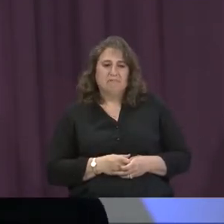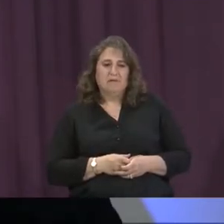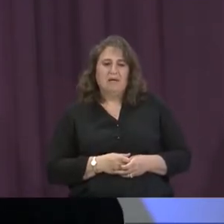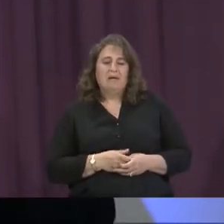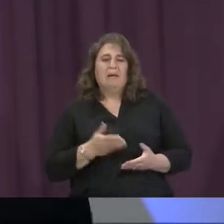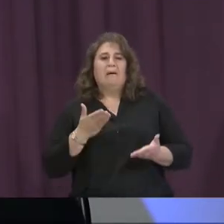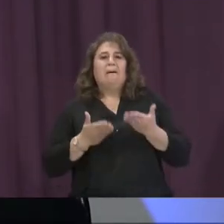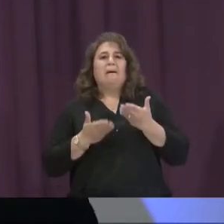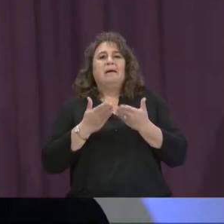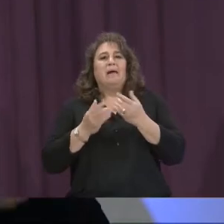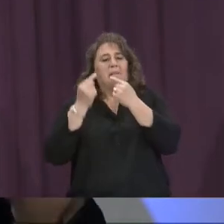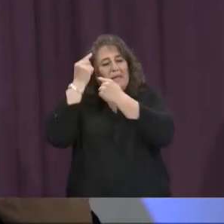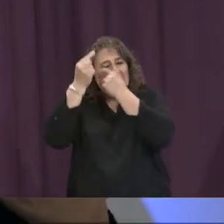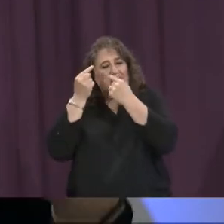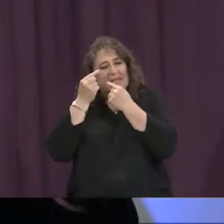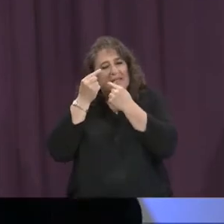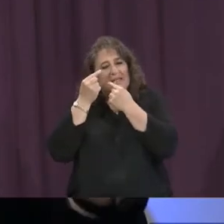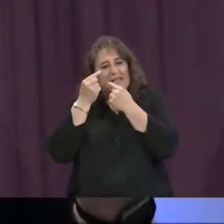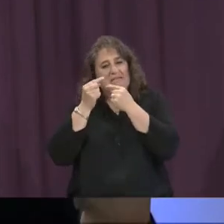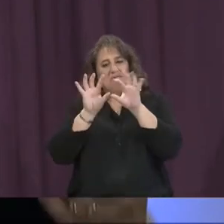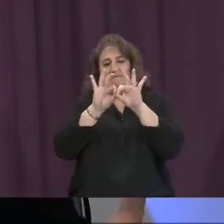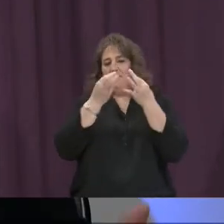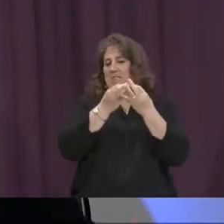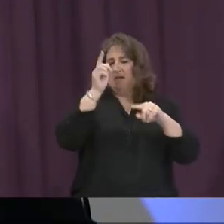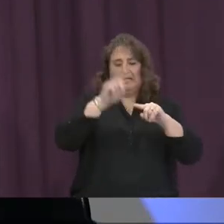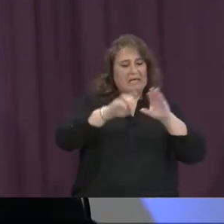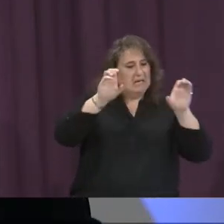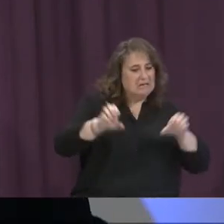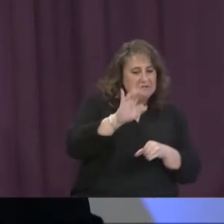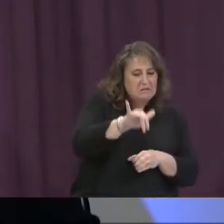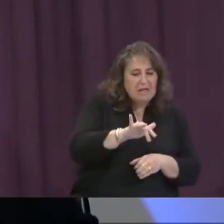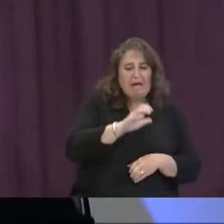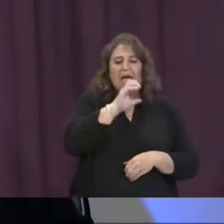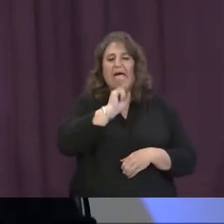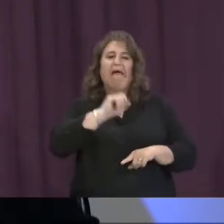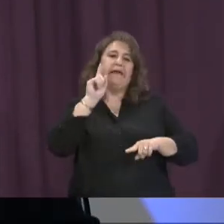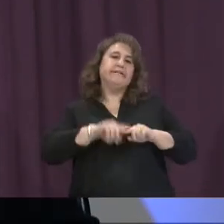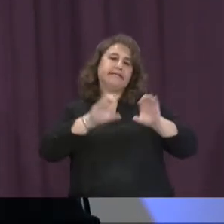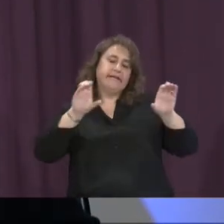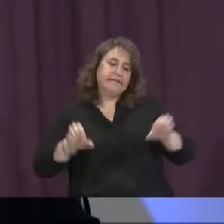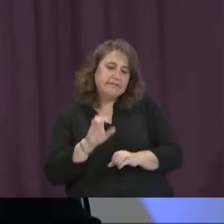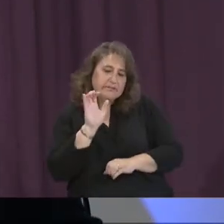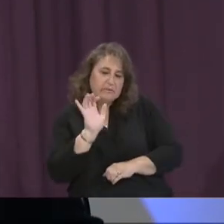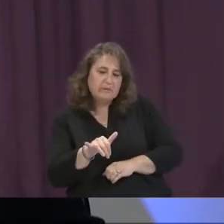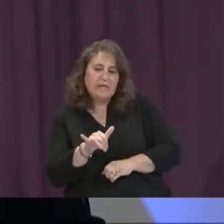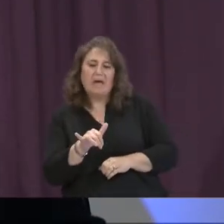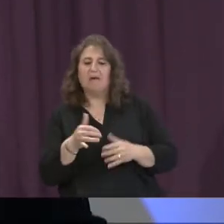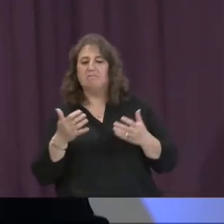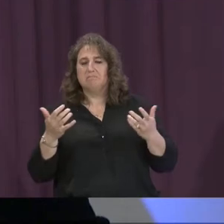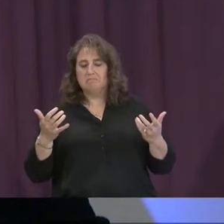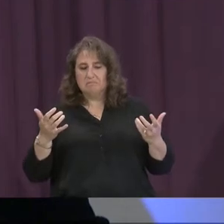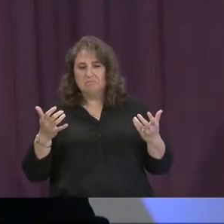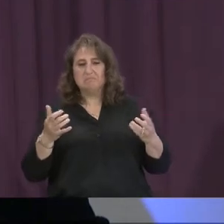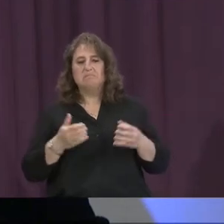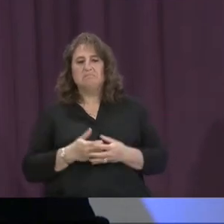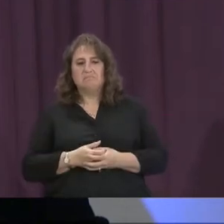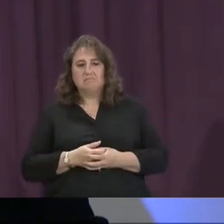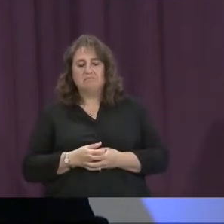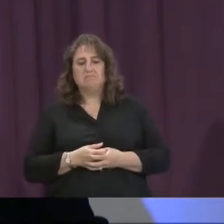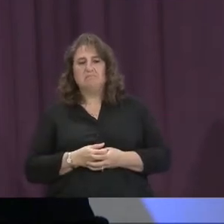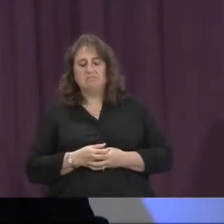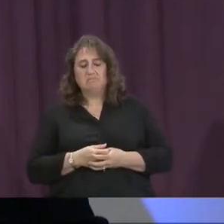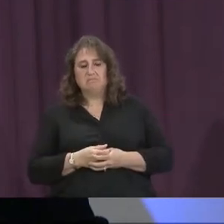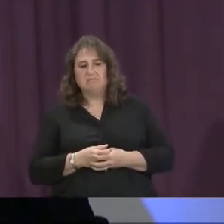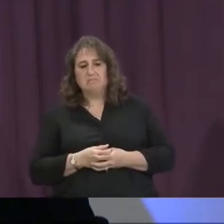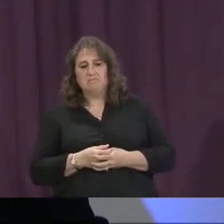family would not be doing that or a certain age wouldn't be doing that or age wouldn't be doing that. So, I think that, um, one of the,